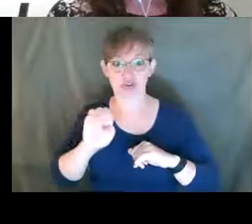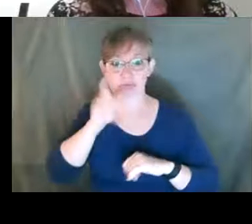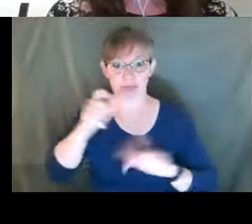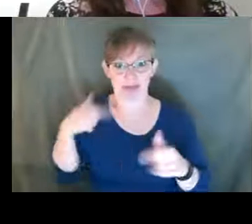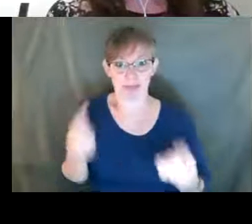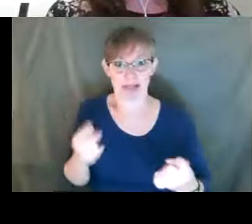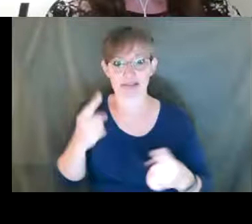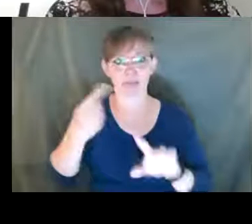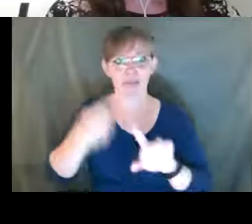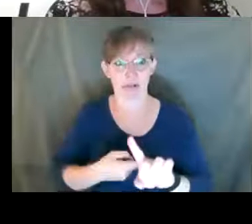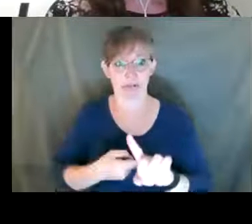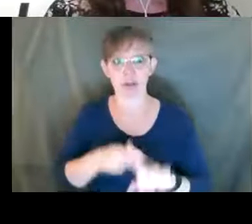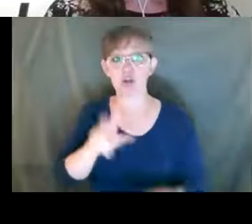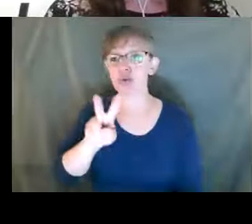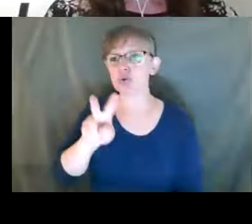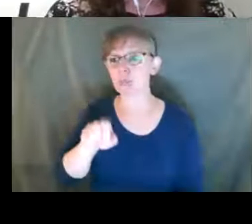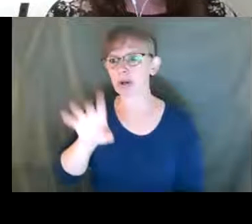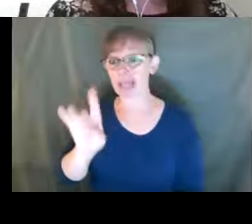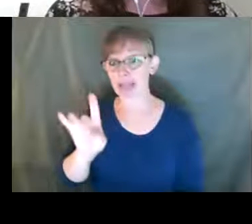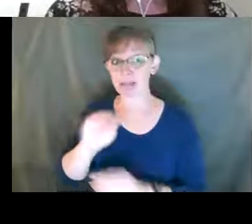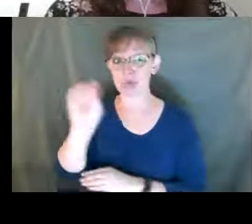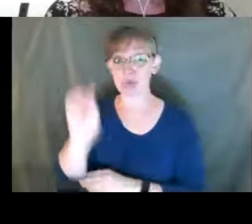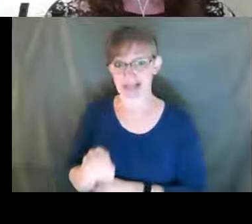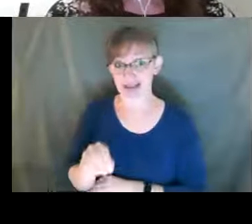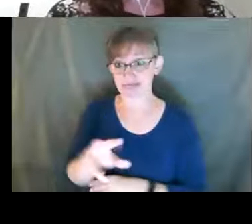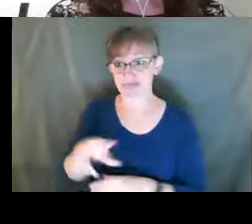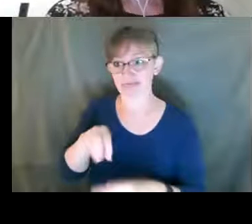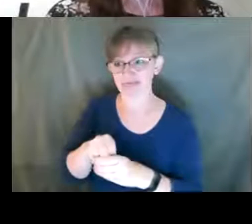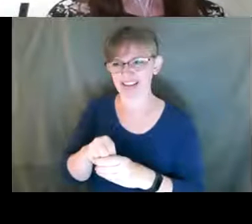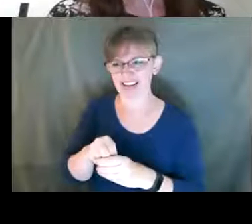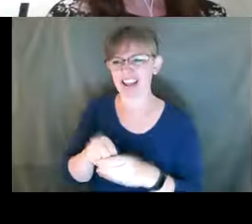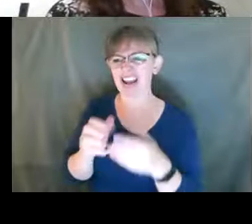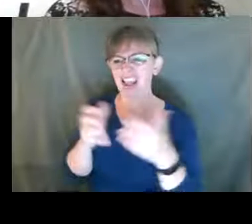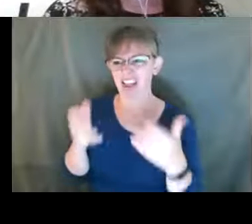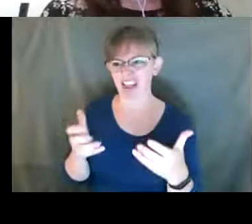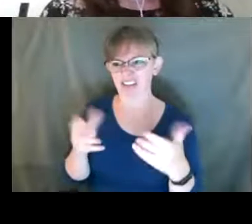heavy alcohol use. And I'm sure you're wondering what the difference is.